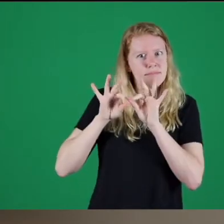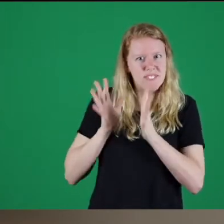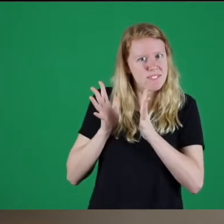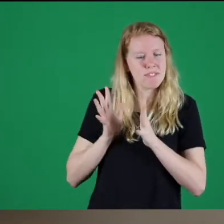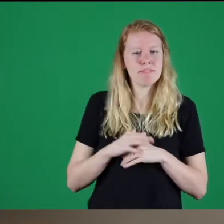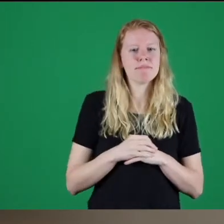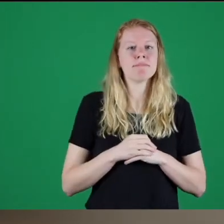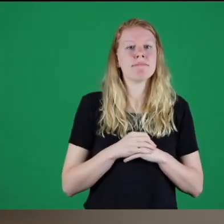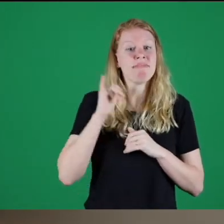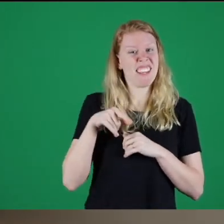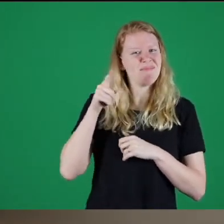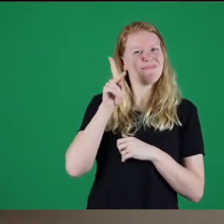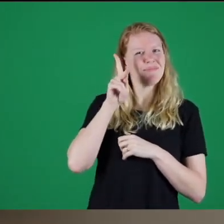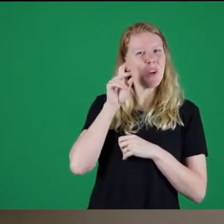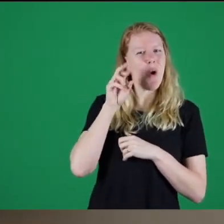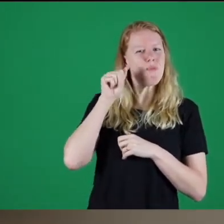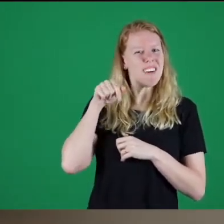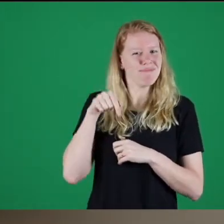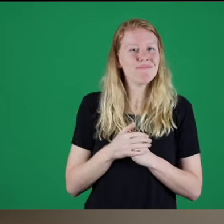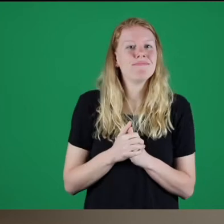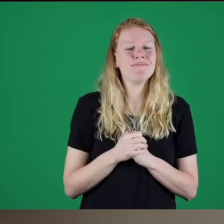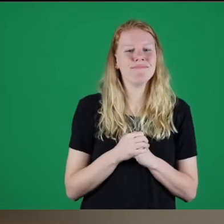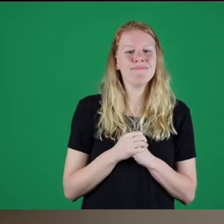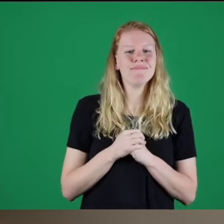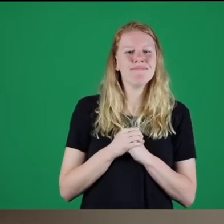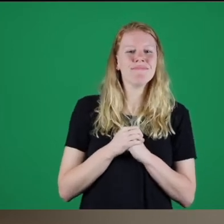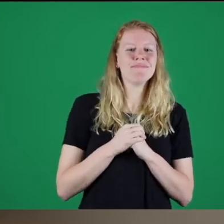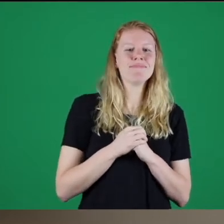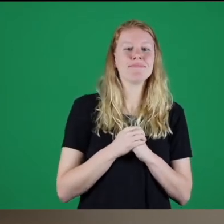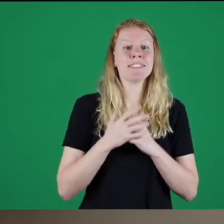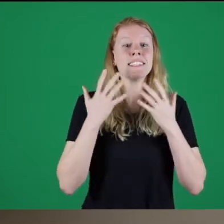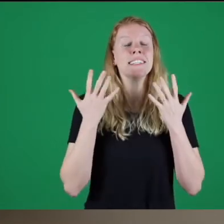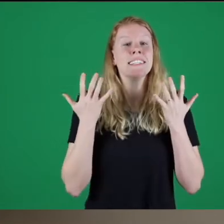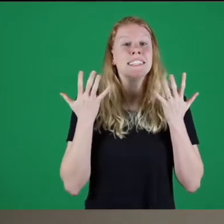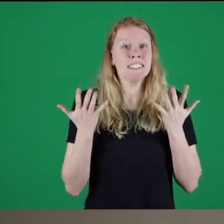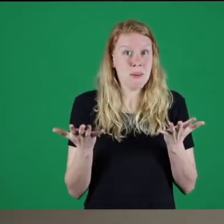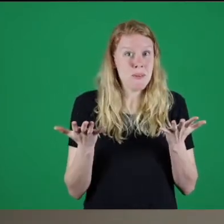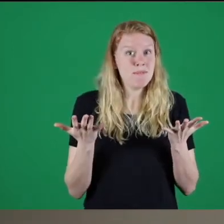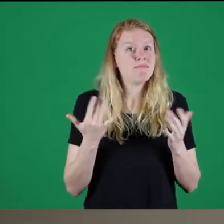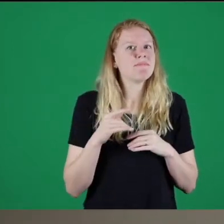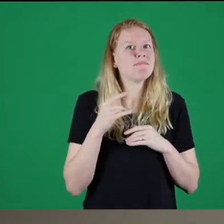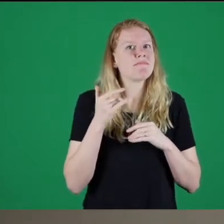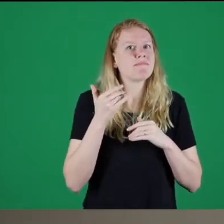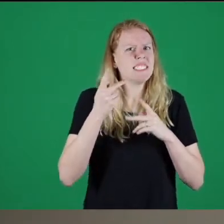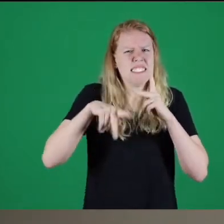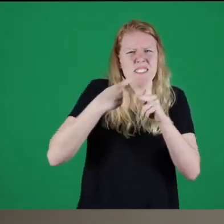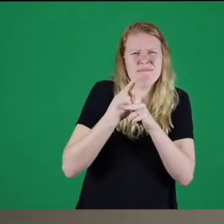Trust me. So that's the kora. Now, a little bit about the type of storytelling that we're about to jump